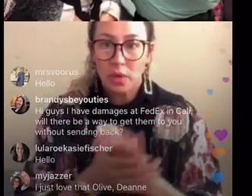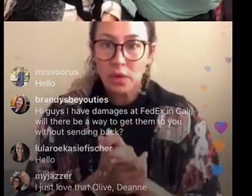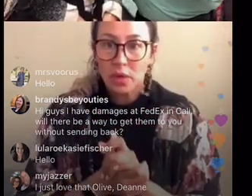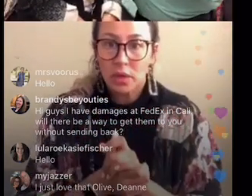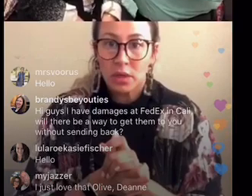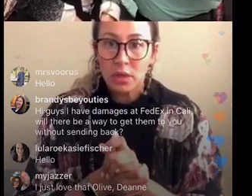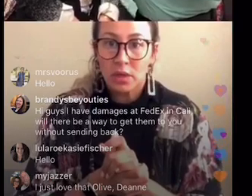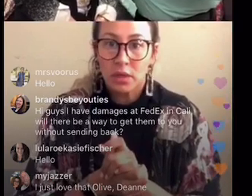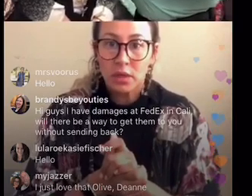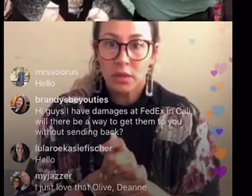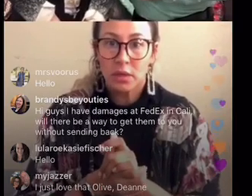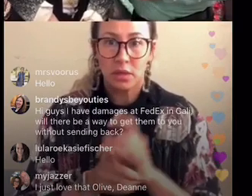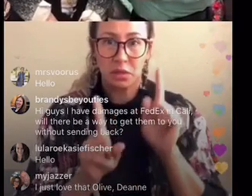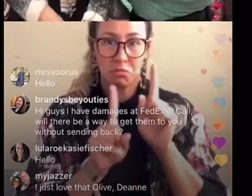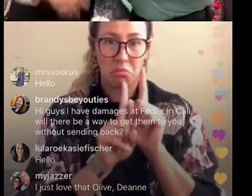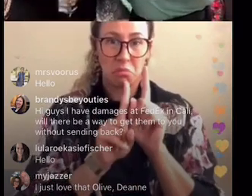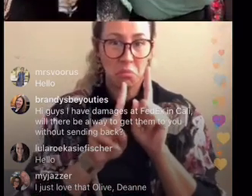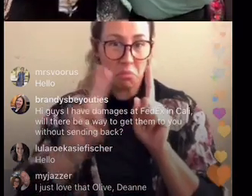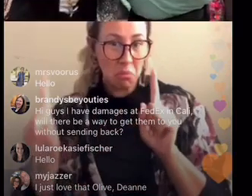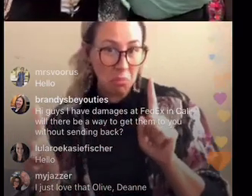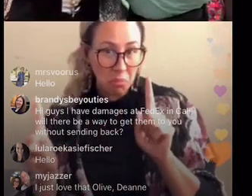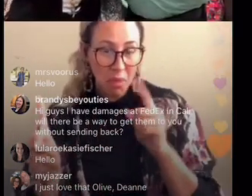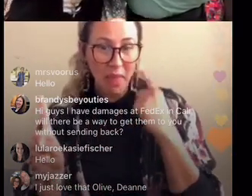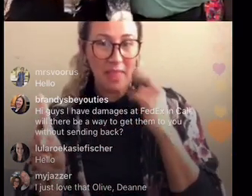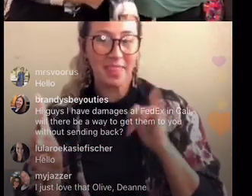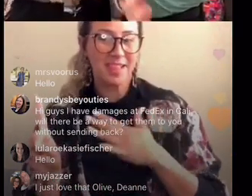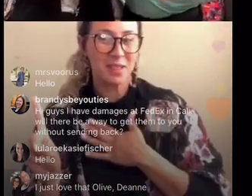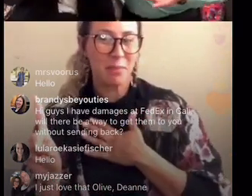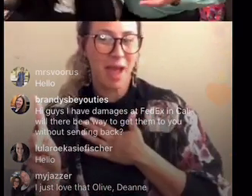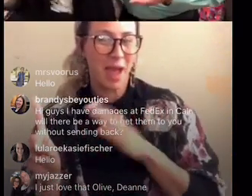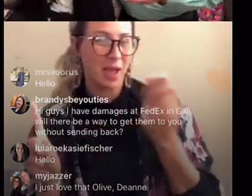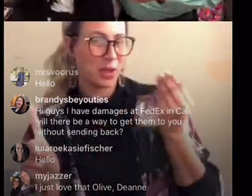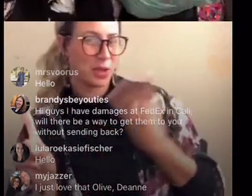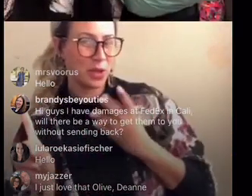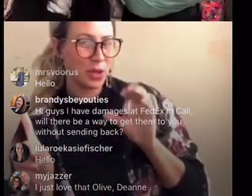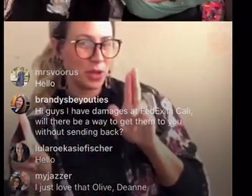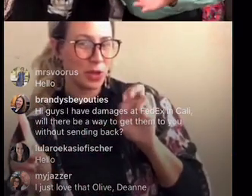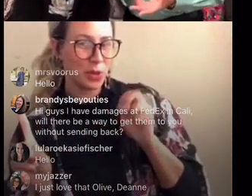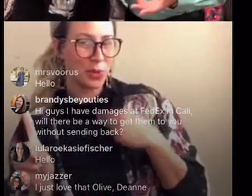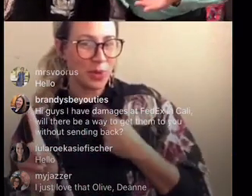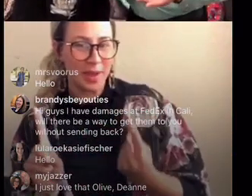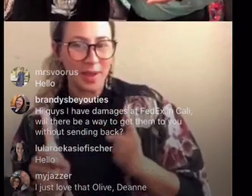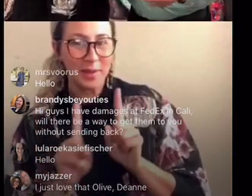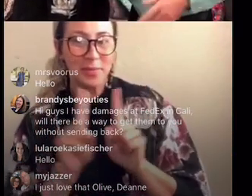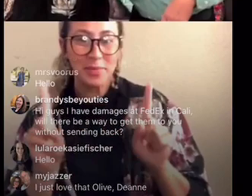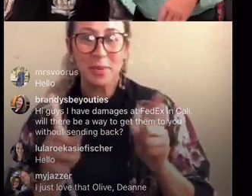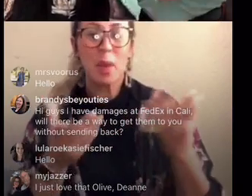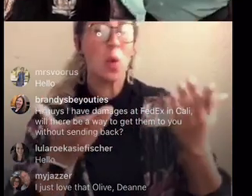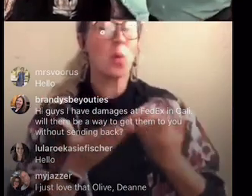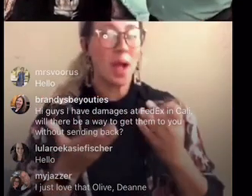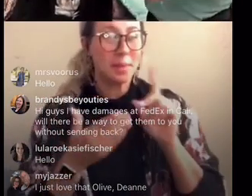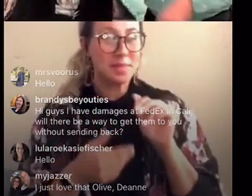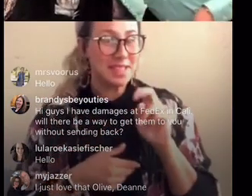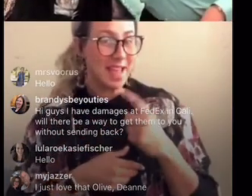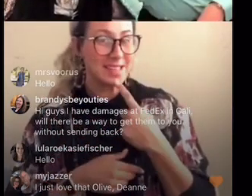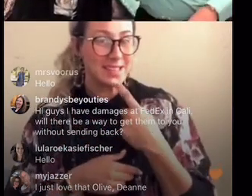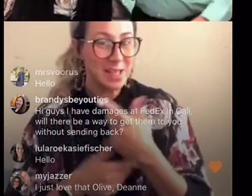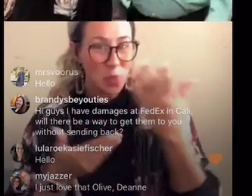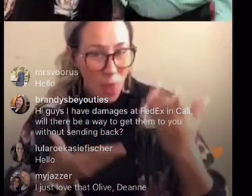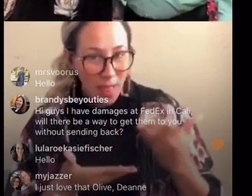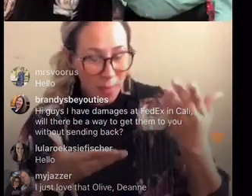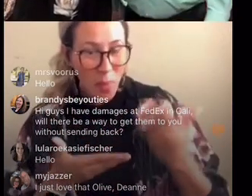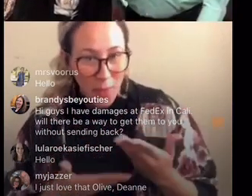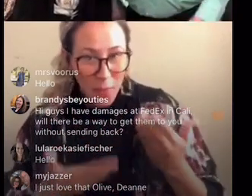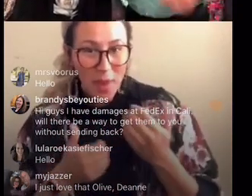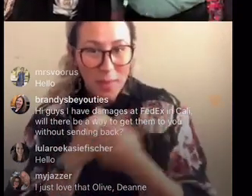You want me to step out? I think I'll step out. I think that's my cue. Why don't you welcome them? You know, okay, welcome, everybody. We